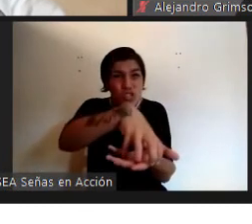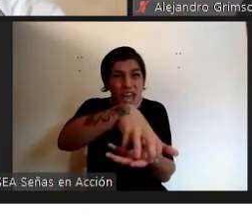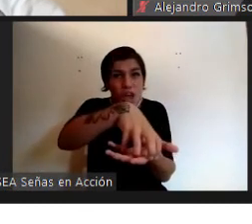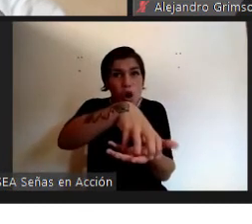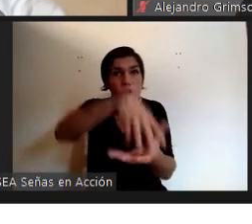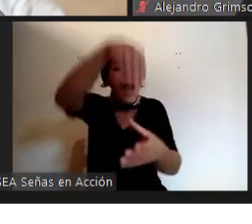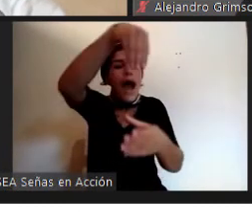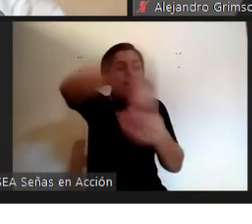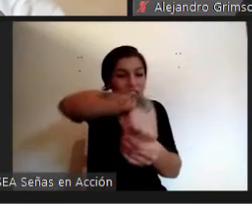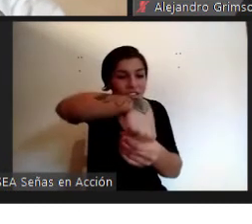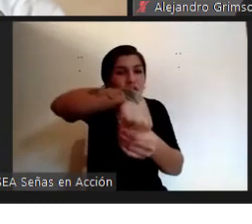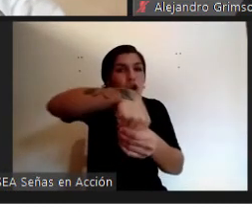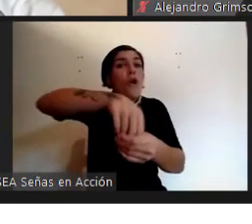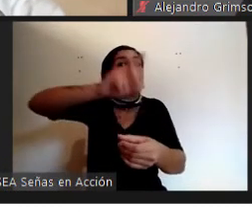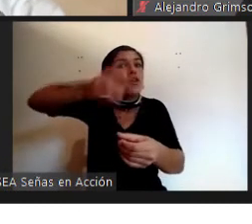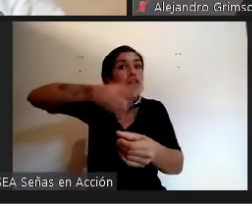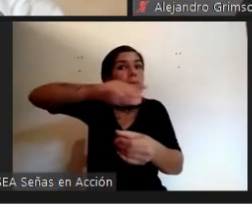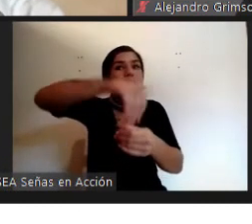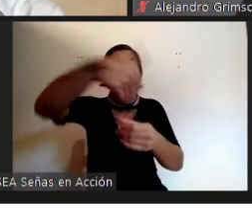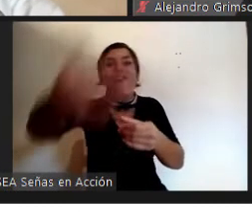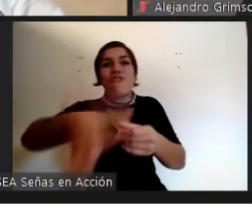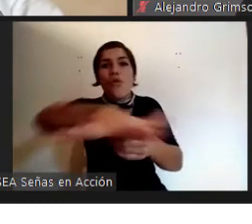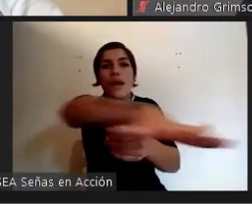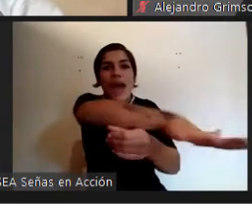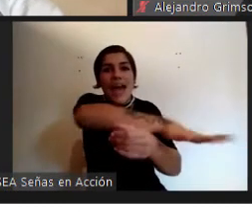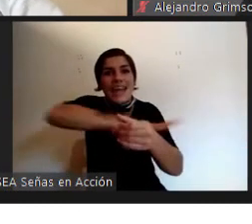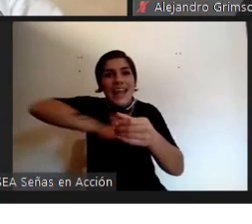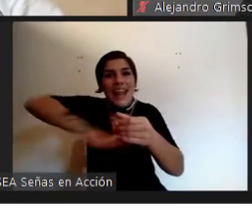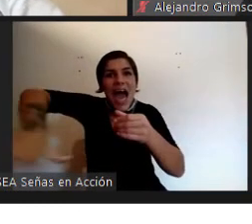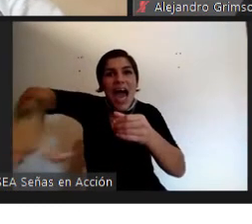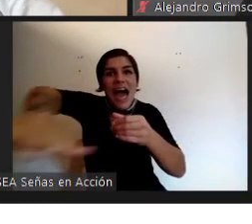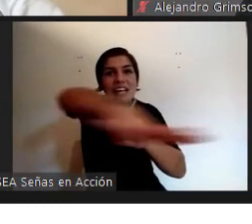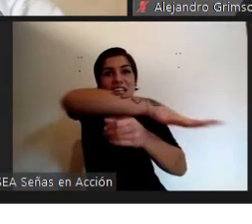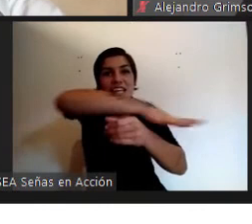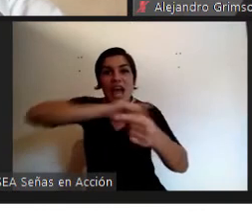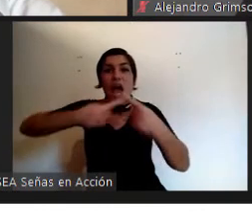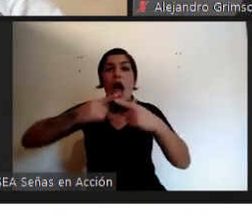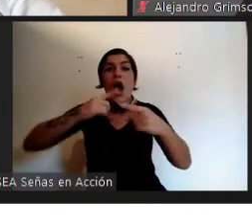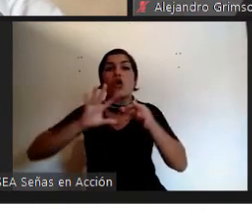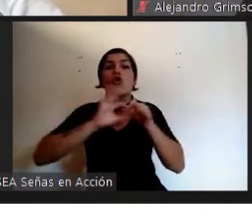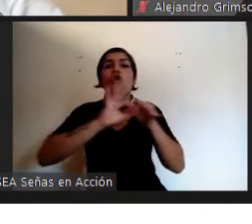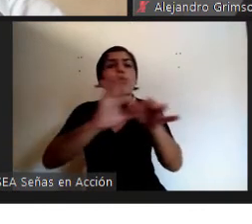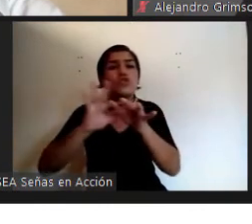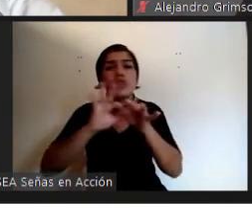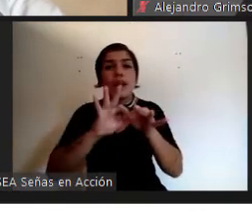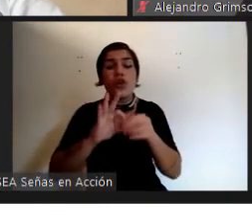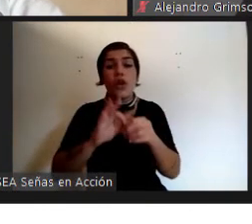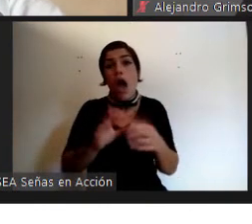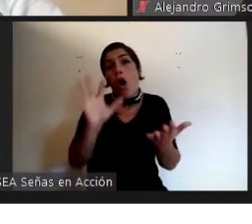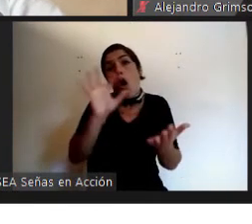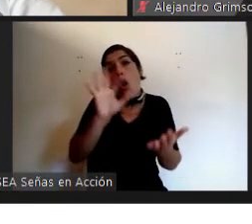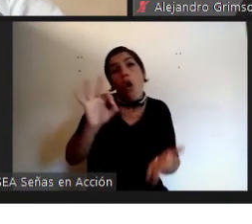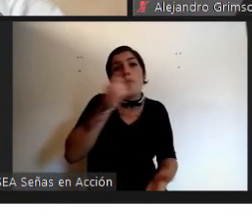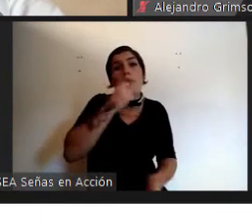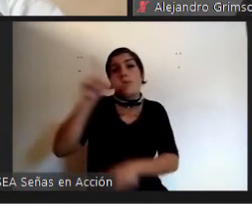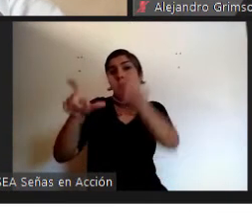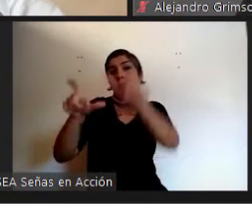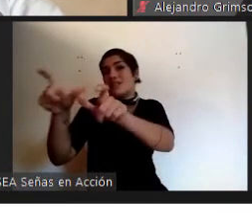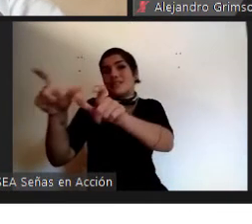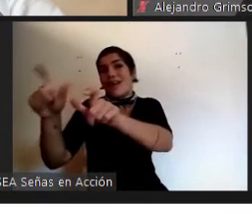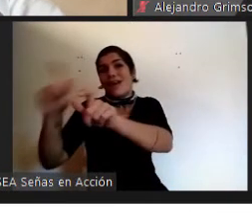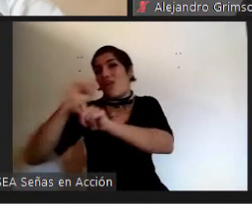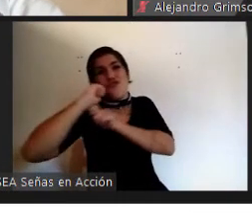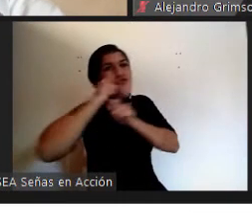museum, or how the museum will go there, or how it'll bring about different